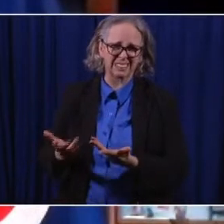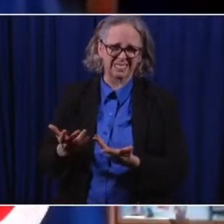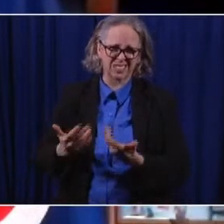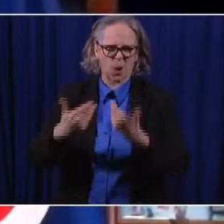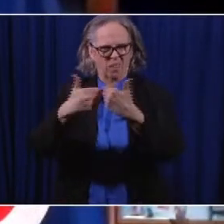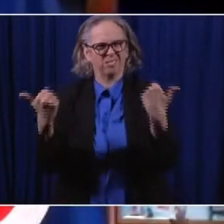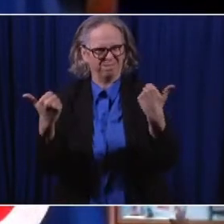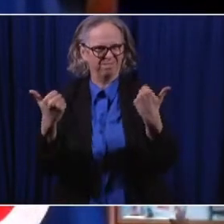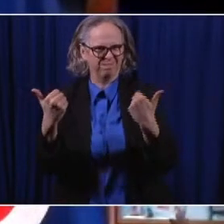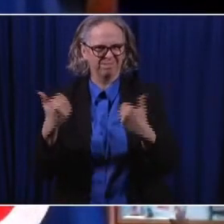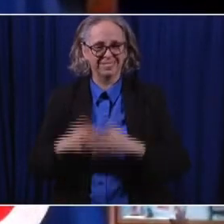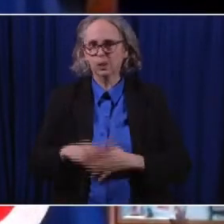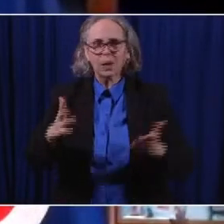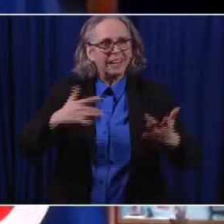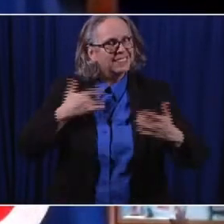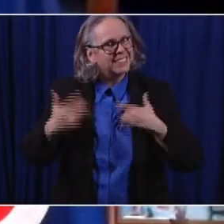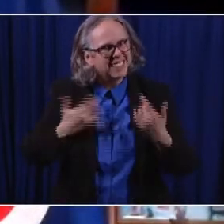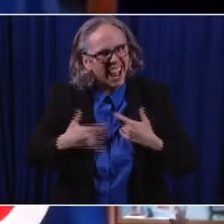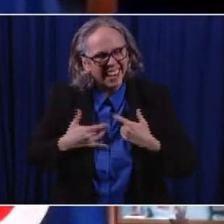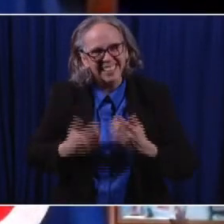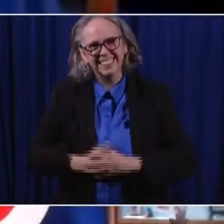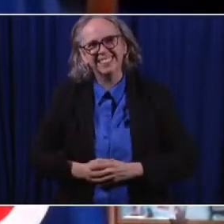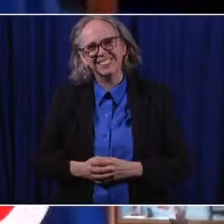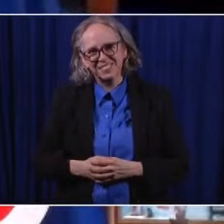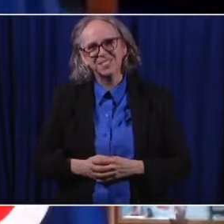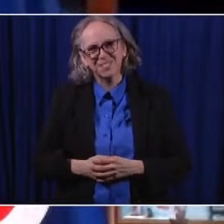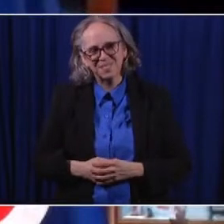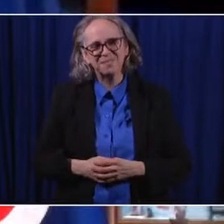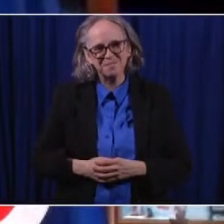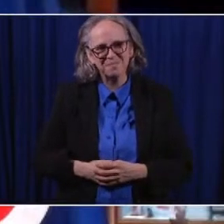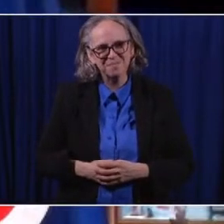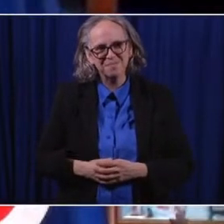excitement at the hospital today.